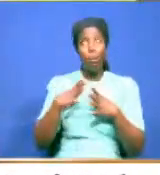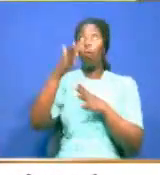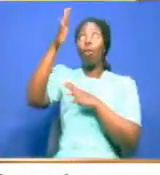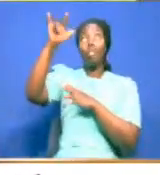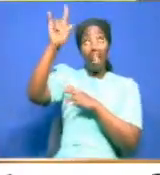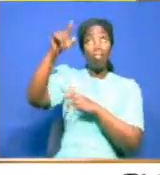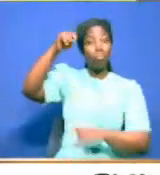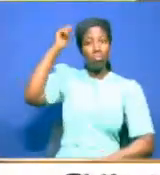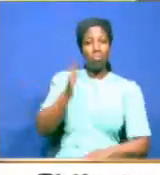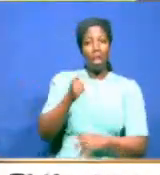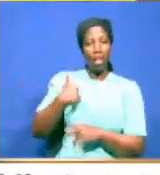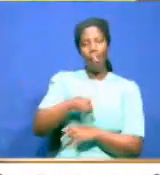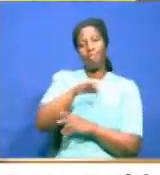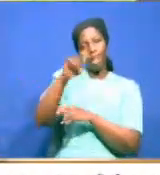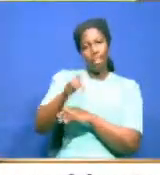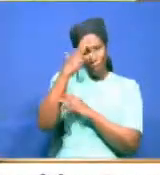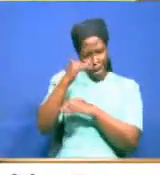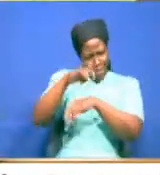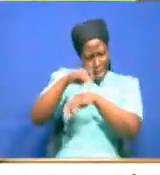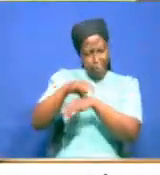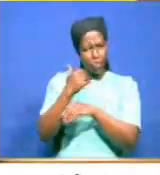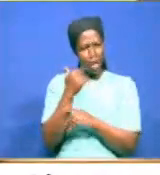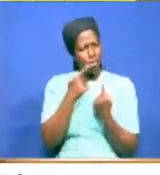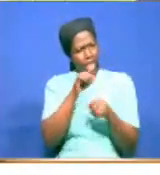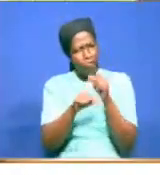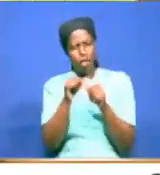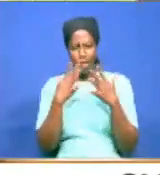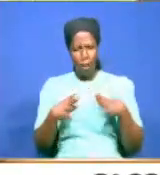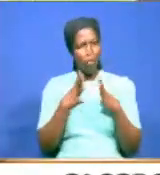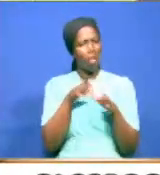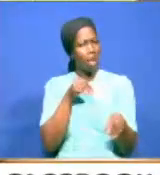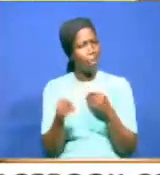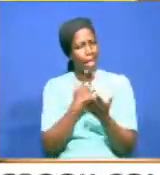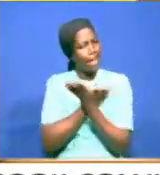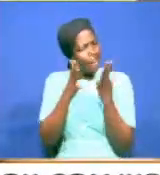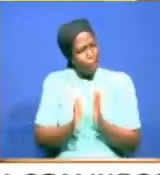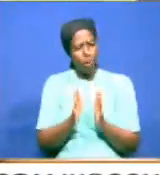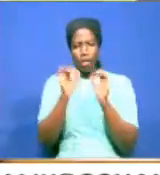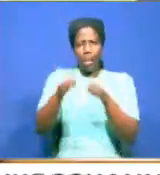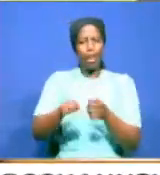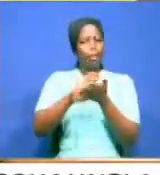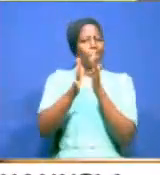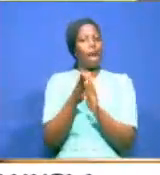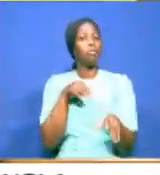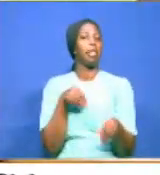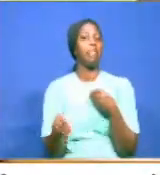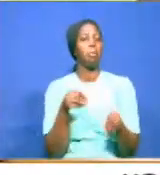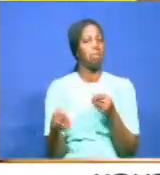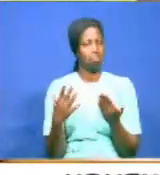when it comes to issues of disabilities, everyone is a candidate of disability. Well